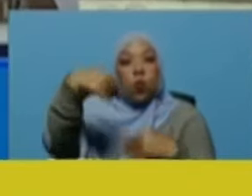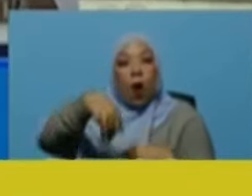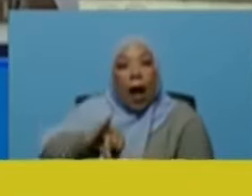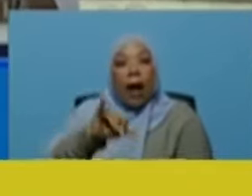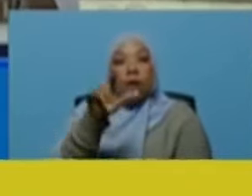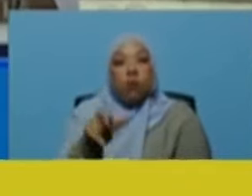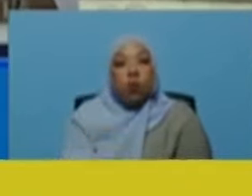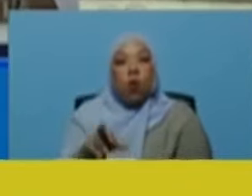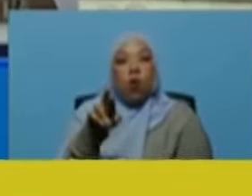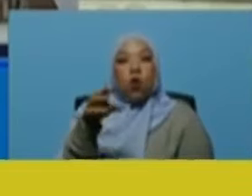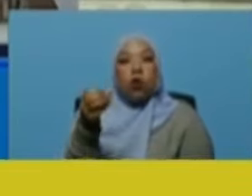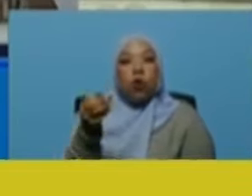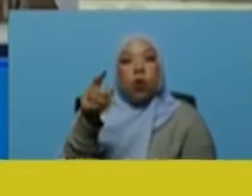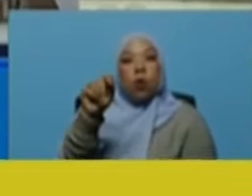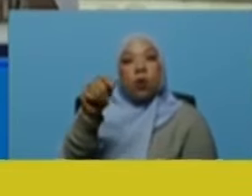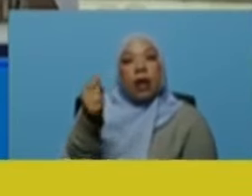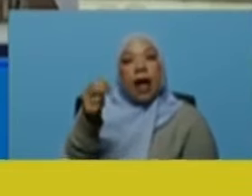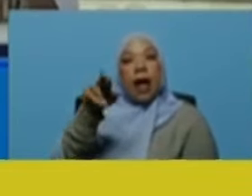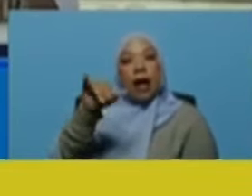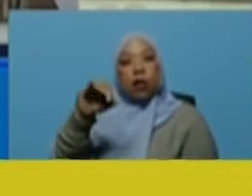of the hospital Rotario.